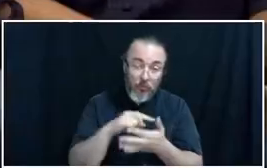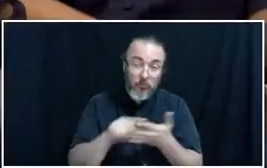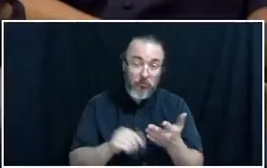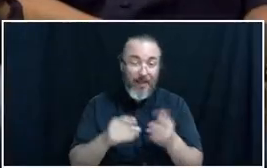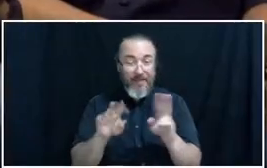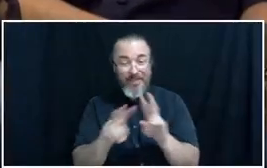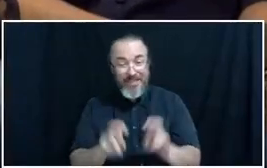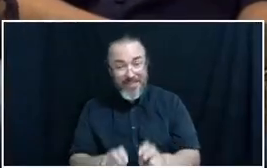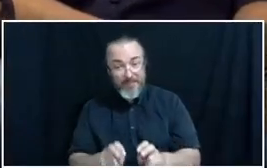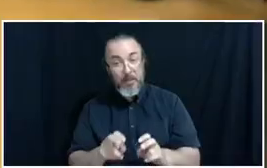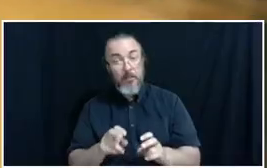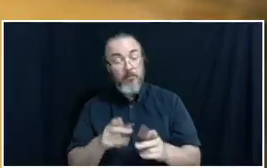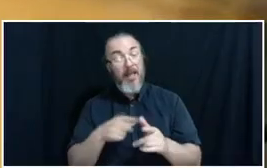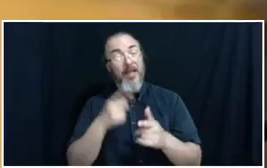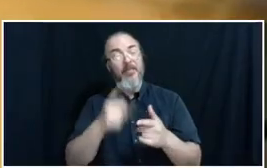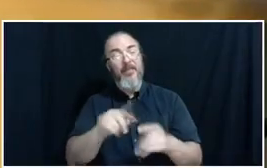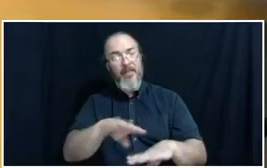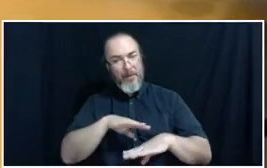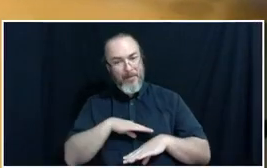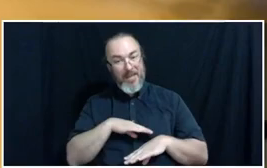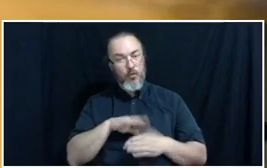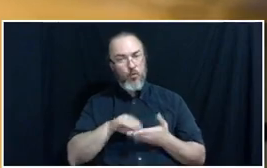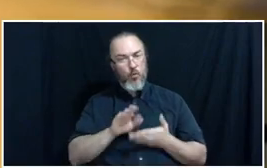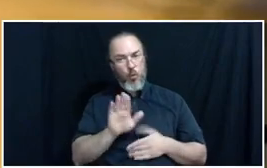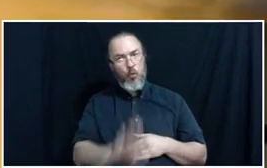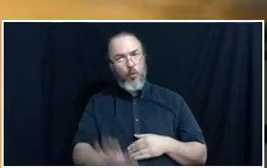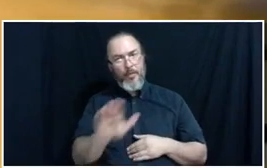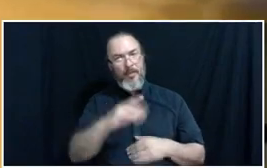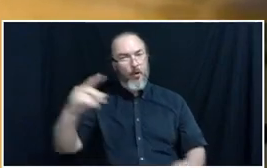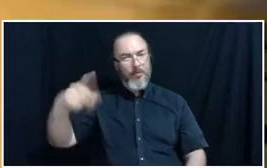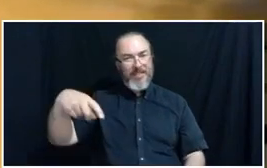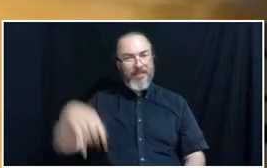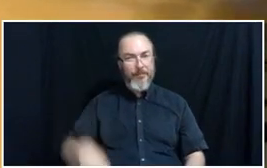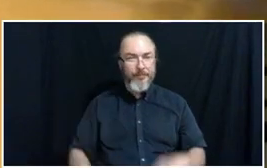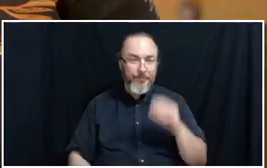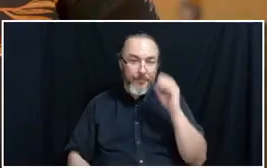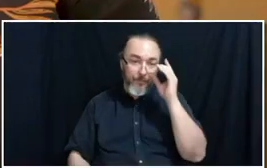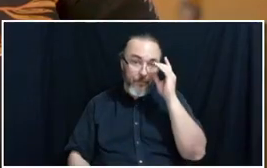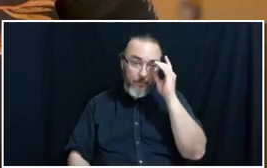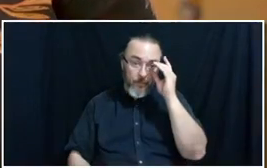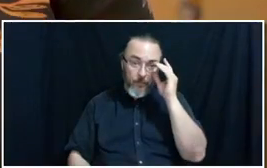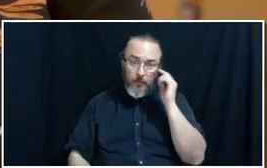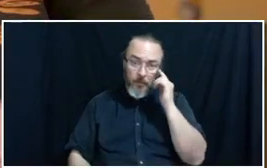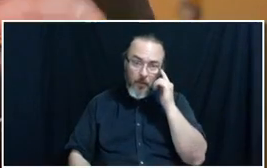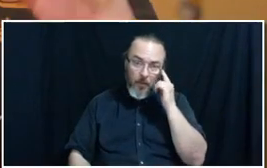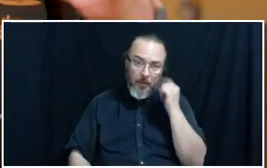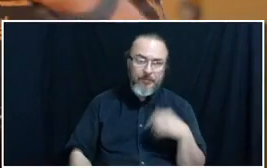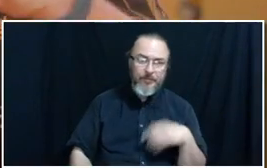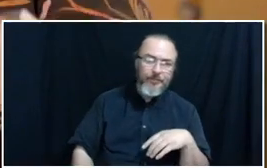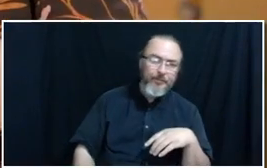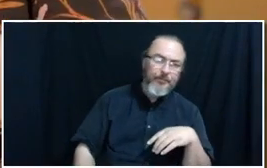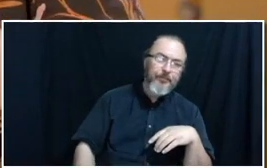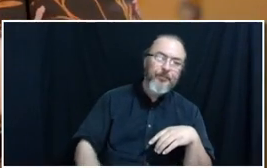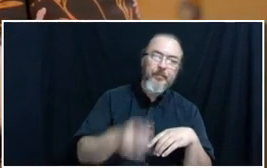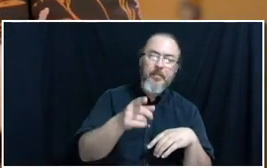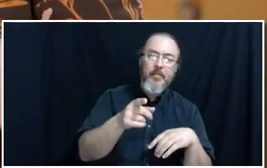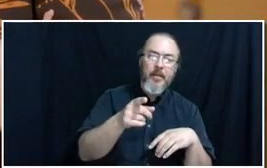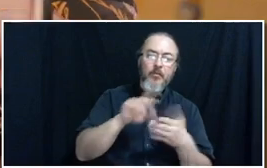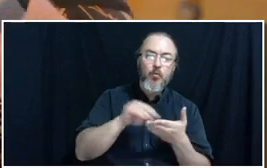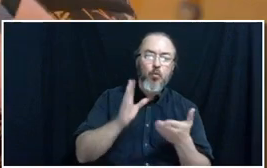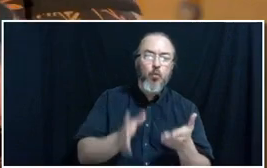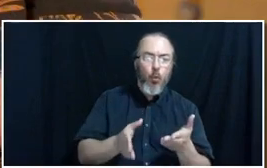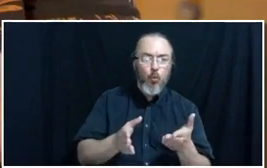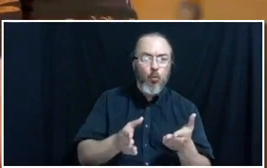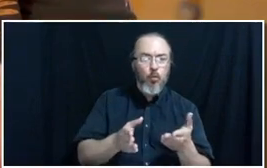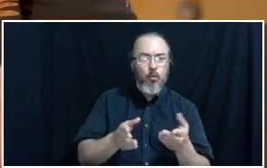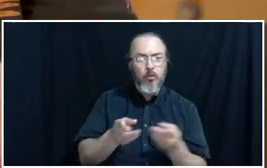needs of their students. Guter Unterricht ist für uns kooperativer Unterricht. in dem Schüler auch gemeinsam Probleme lösen,